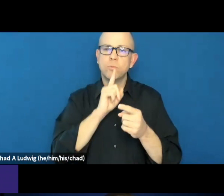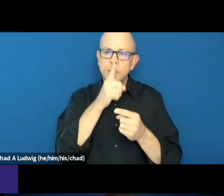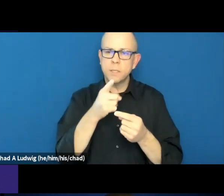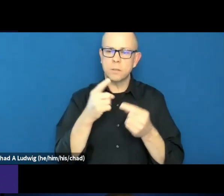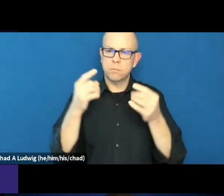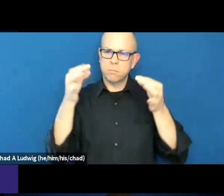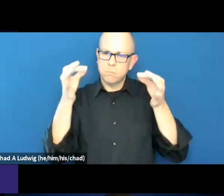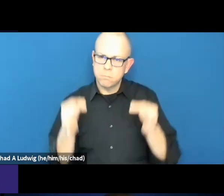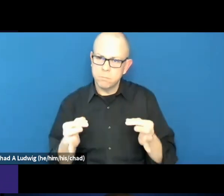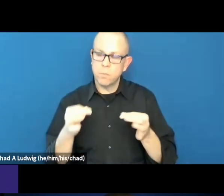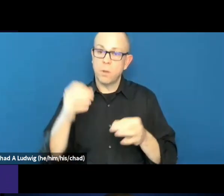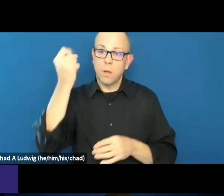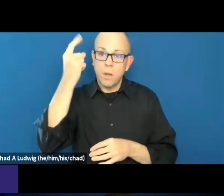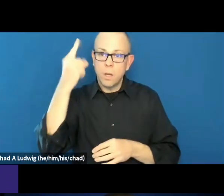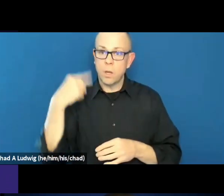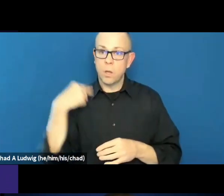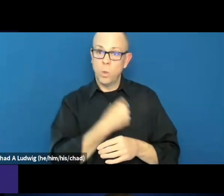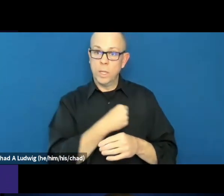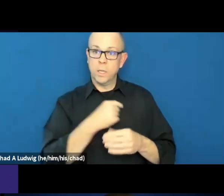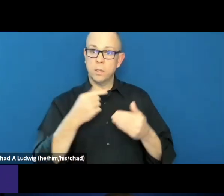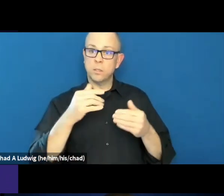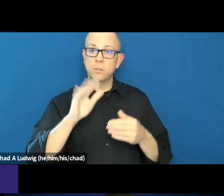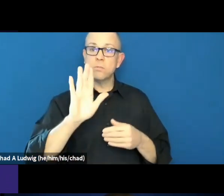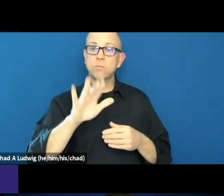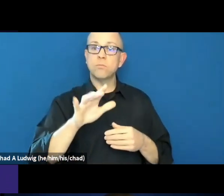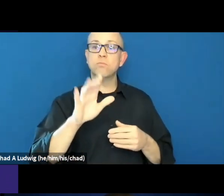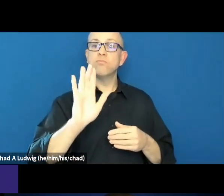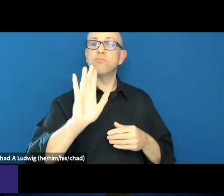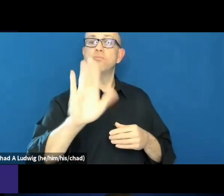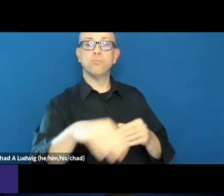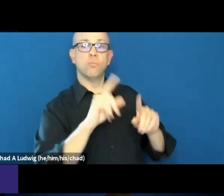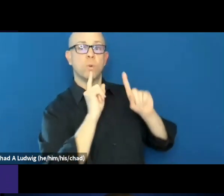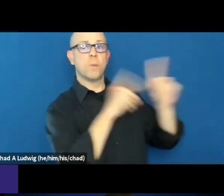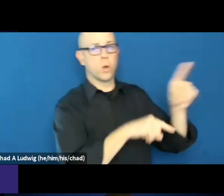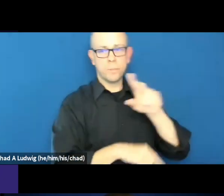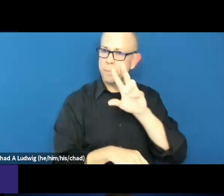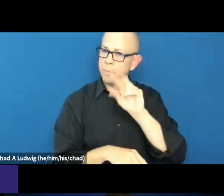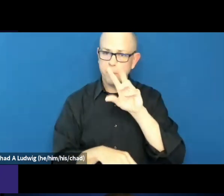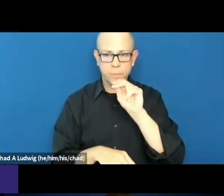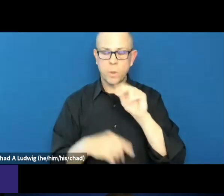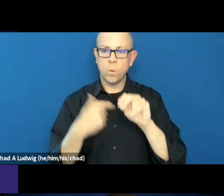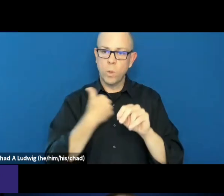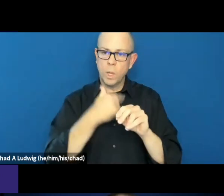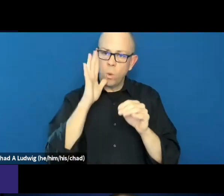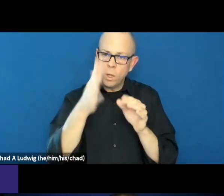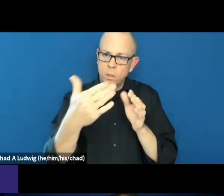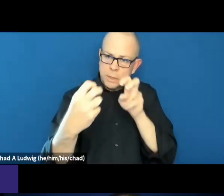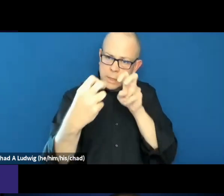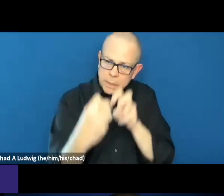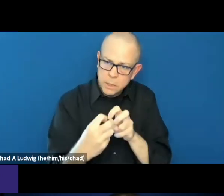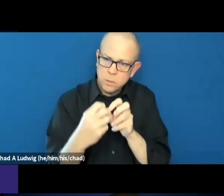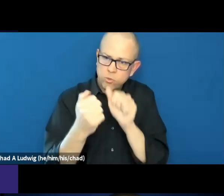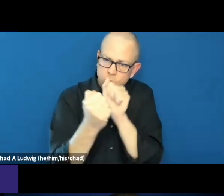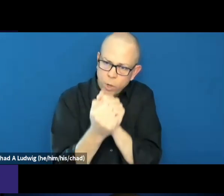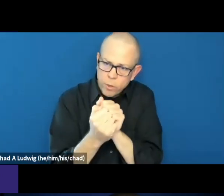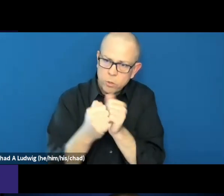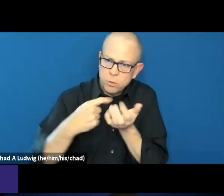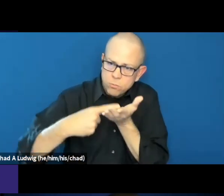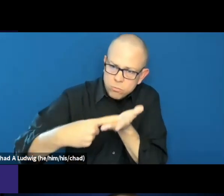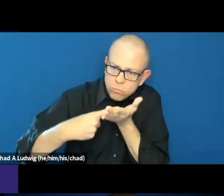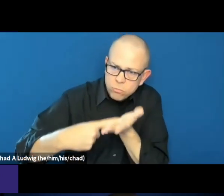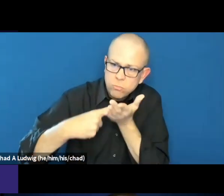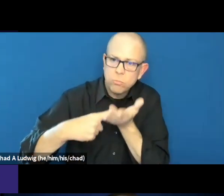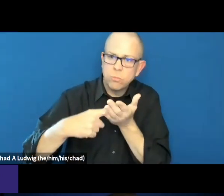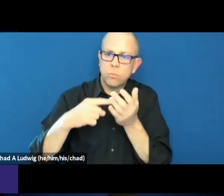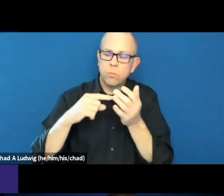these will be analyzed on a case-by-case basis and a determination made as to whether or not we have to disclose. But what we would